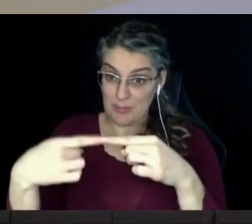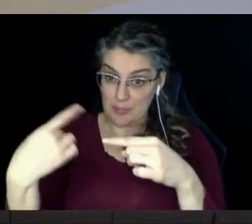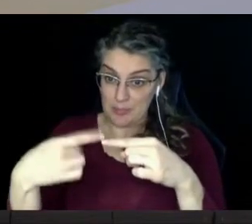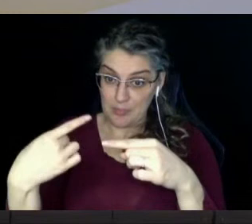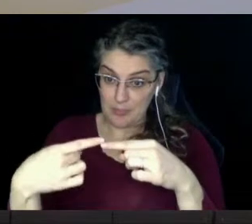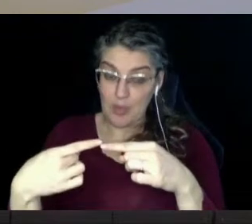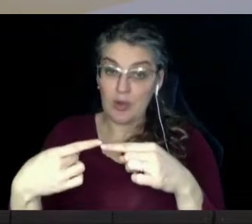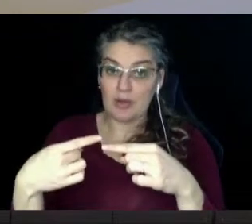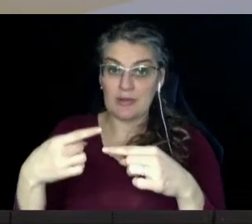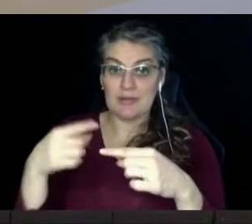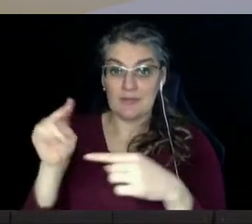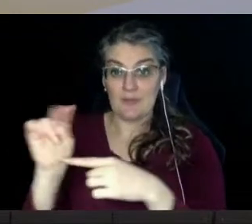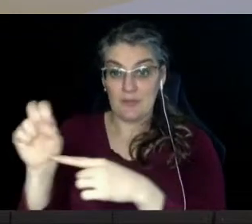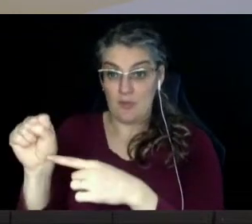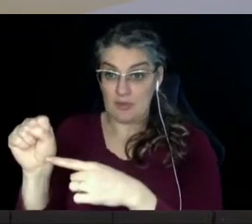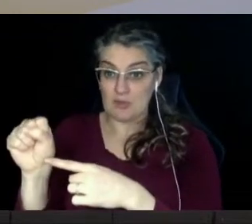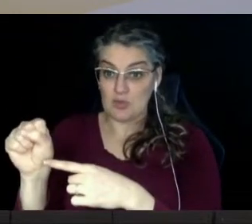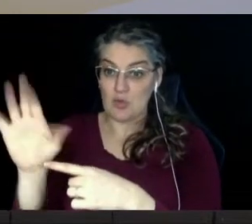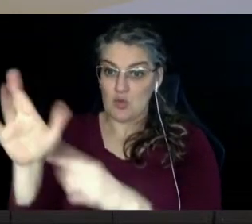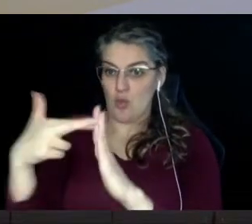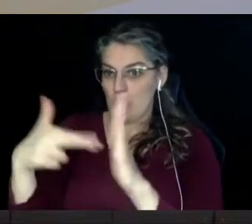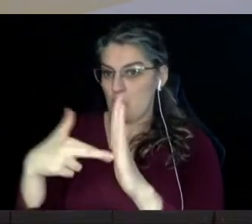their epidemiology,